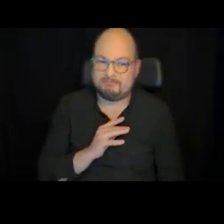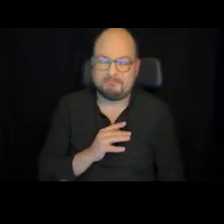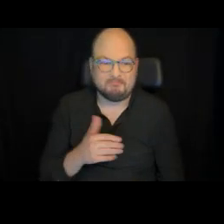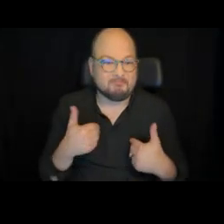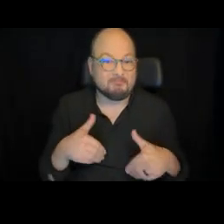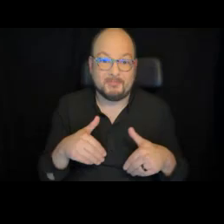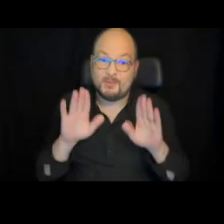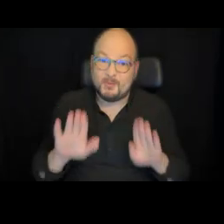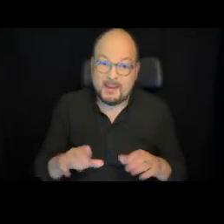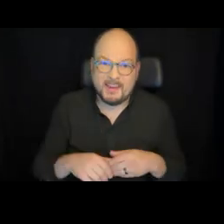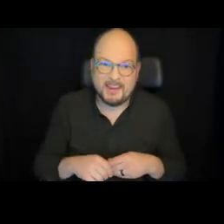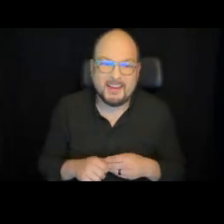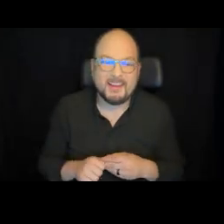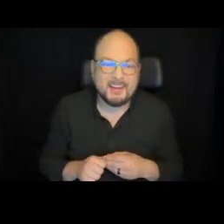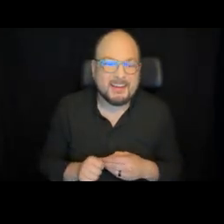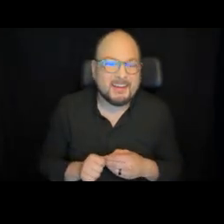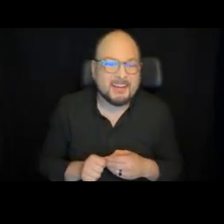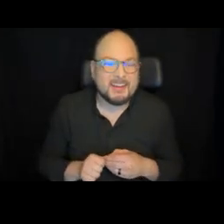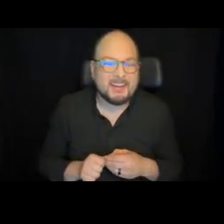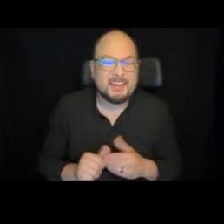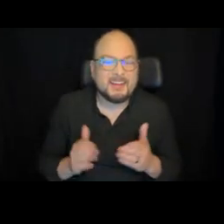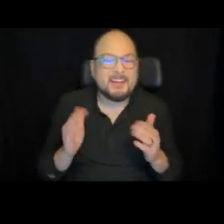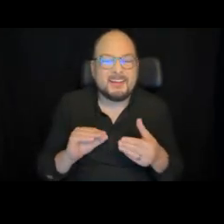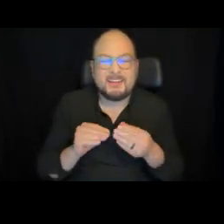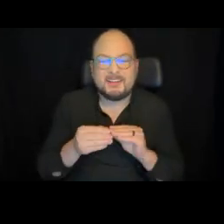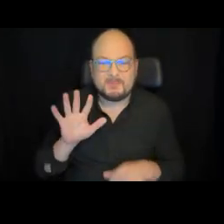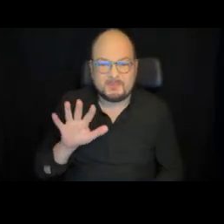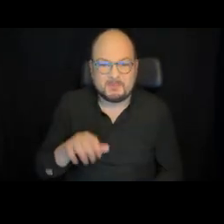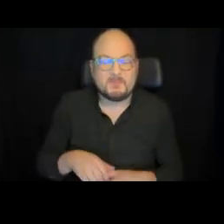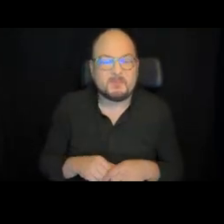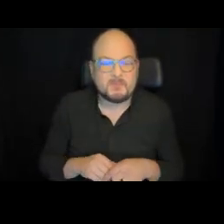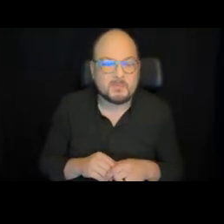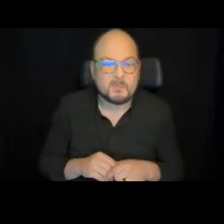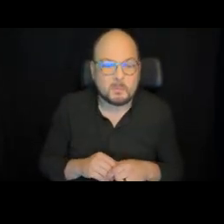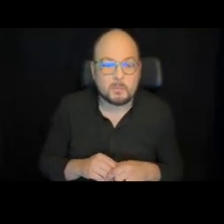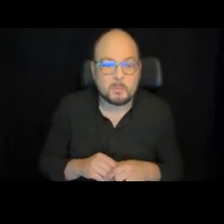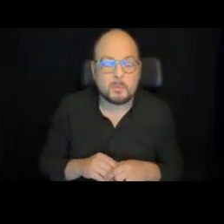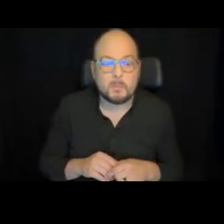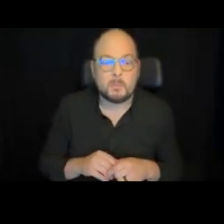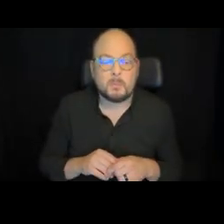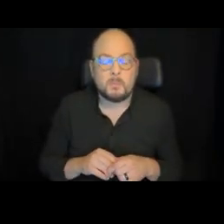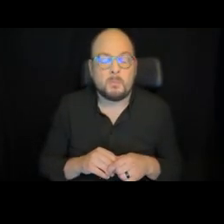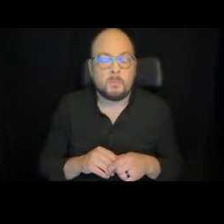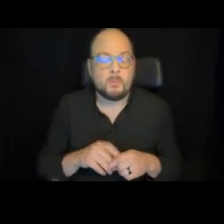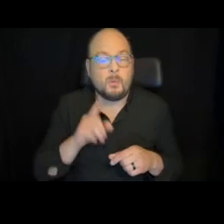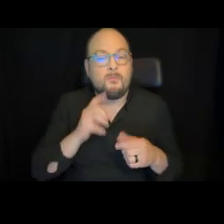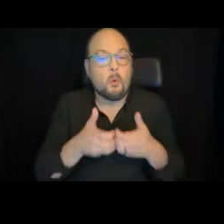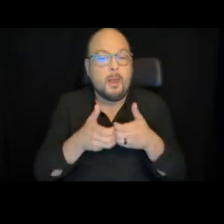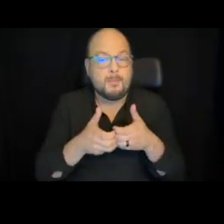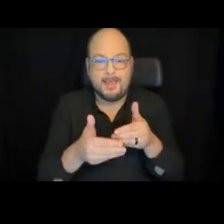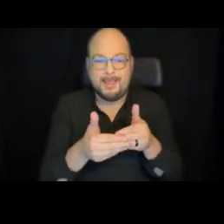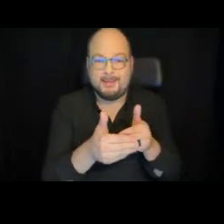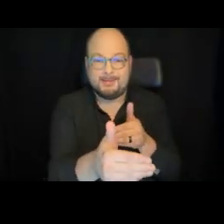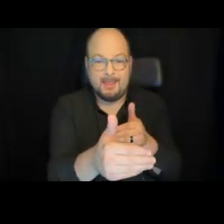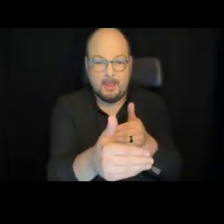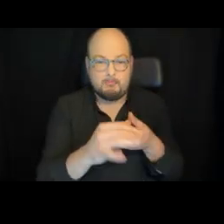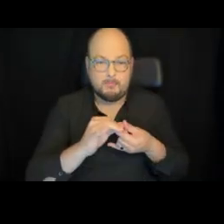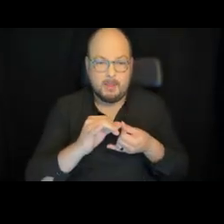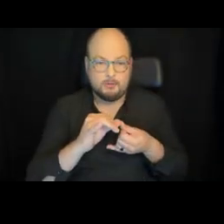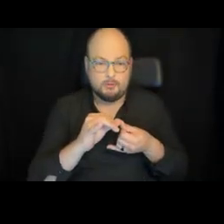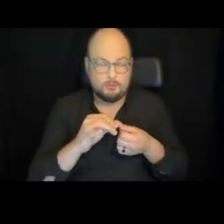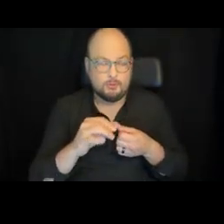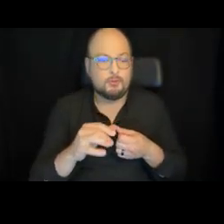great. Now, knowledge check 5. Appliance depths, excluding door handles, must